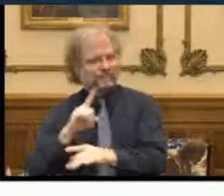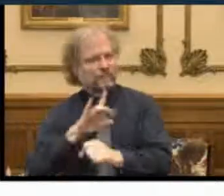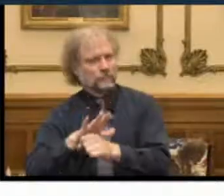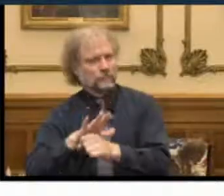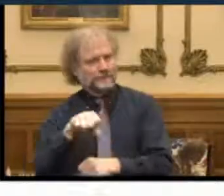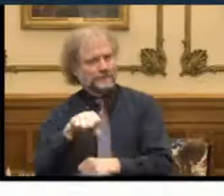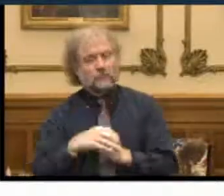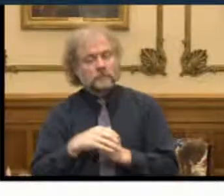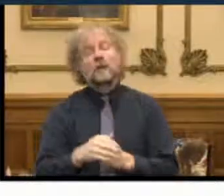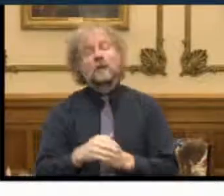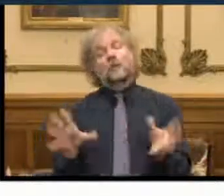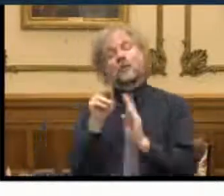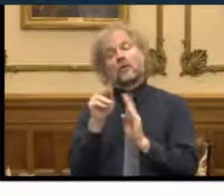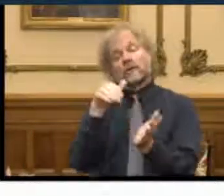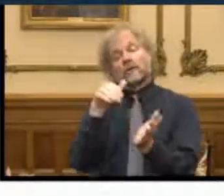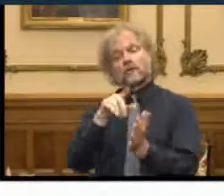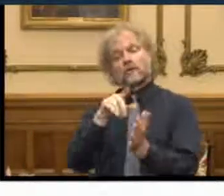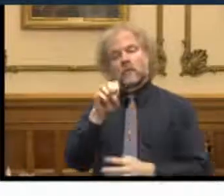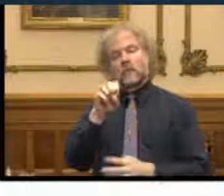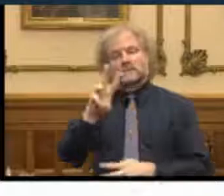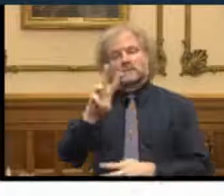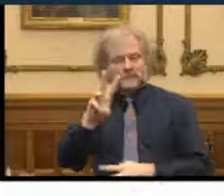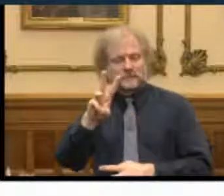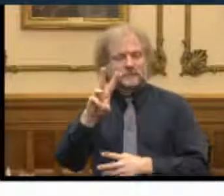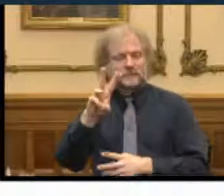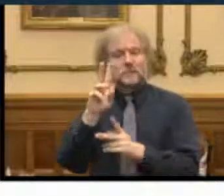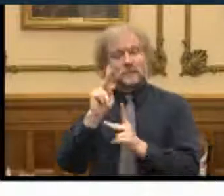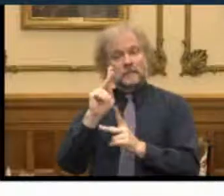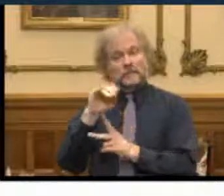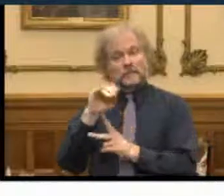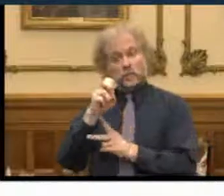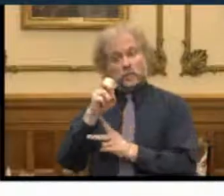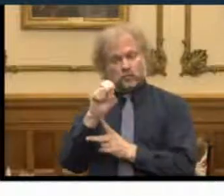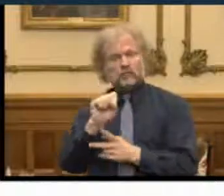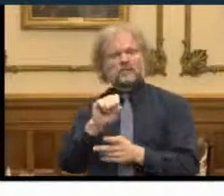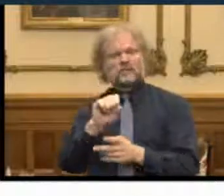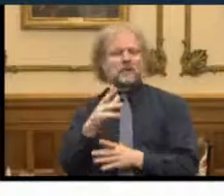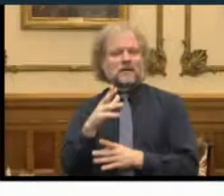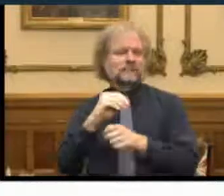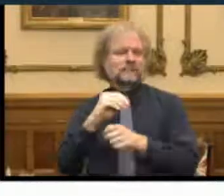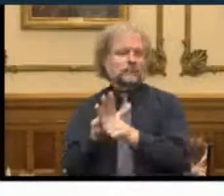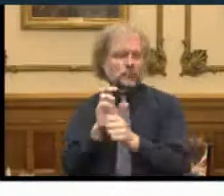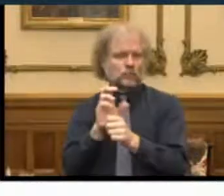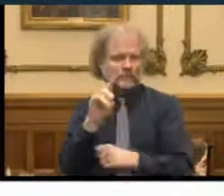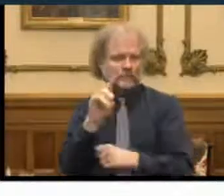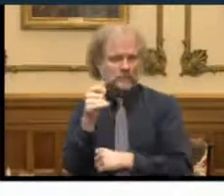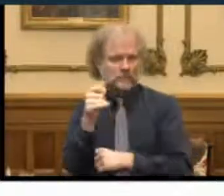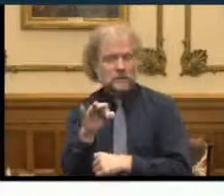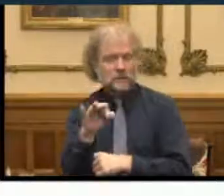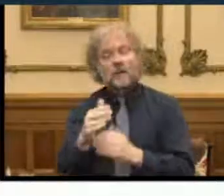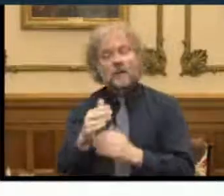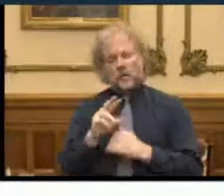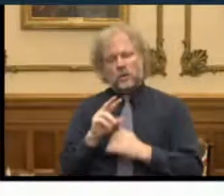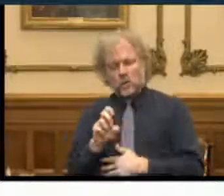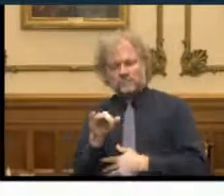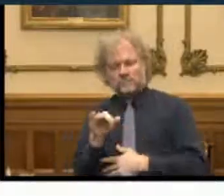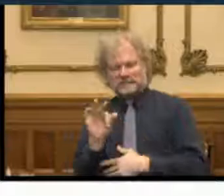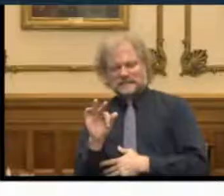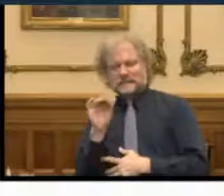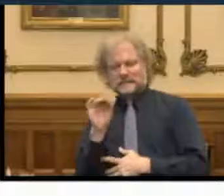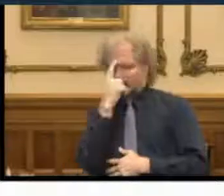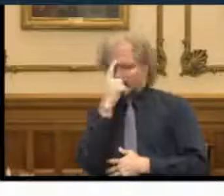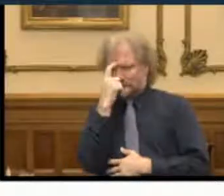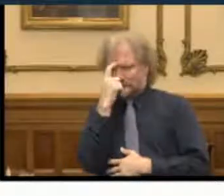date, 3,106 Hoosiers have died of COVID-19, and another 219 are believed to have died from